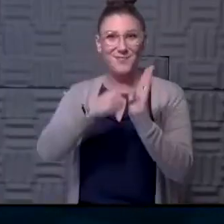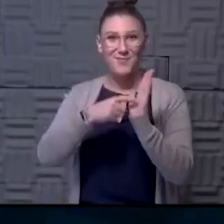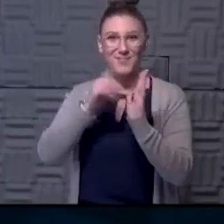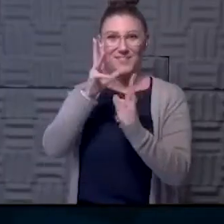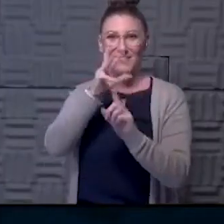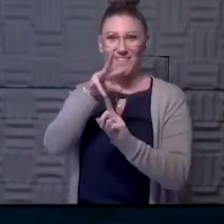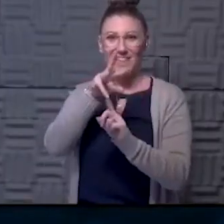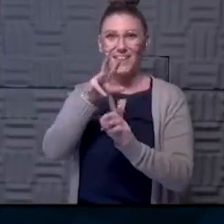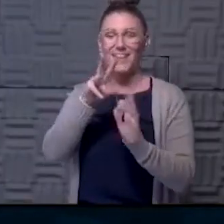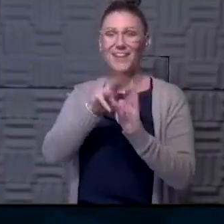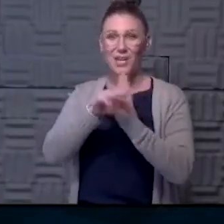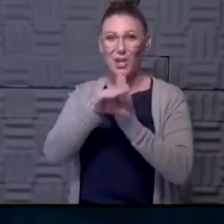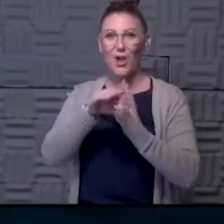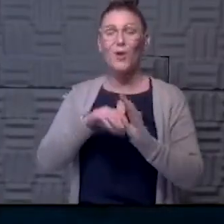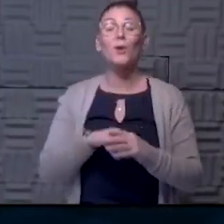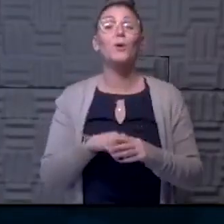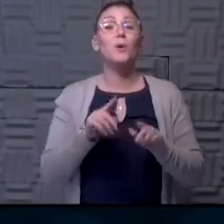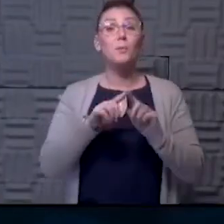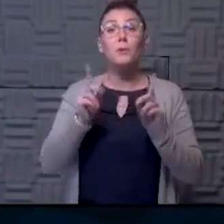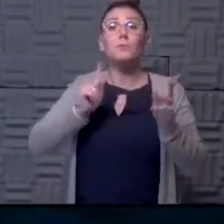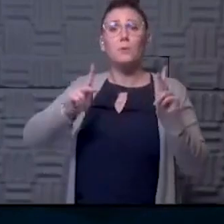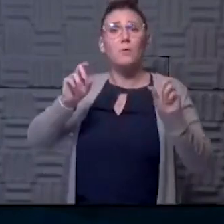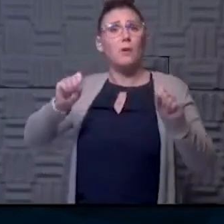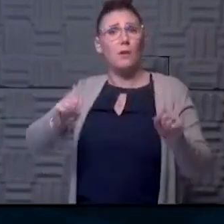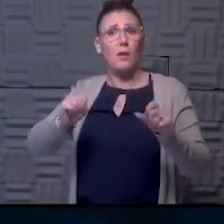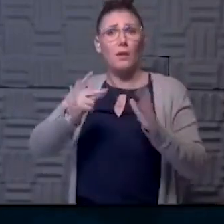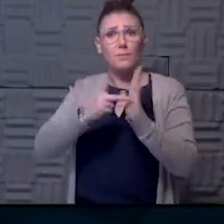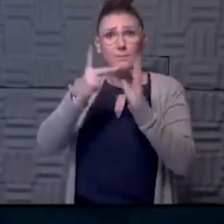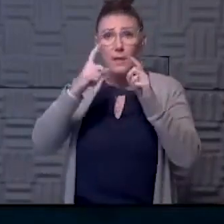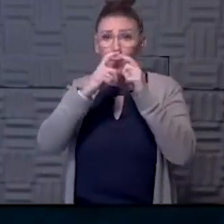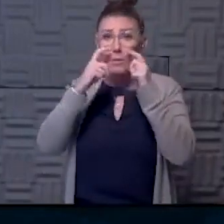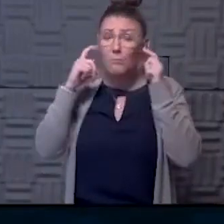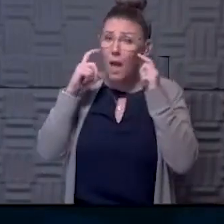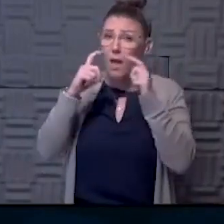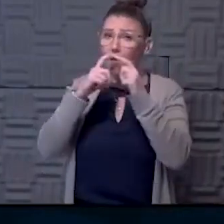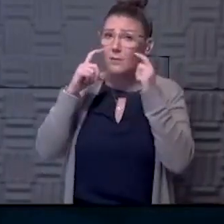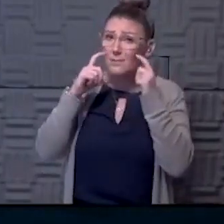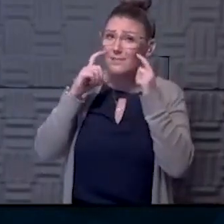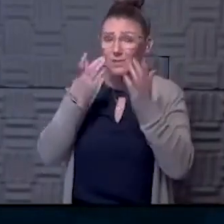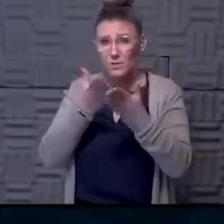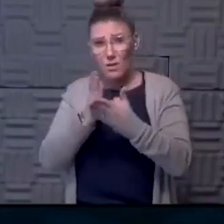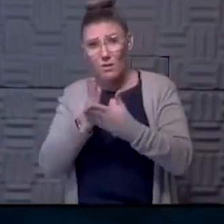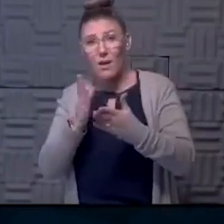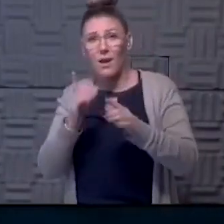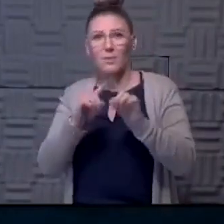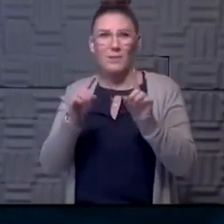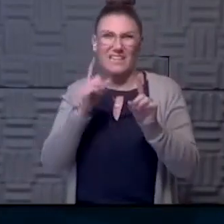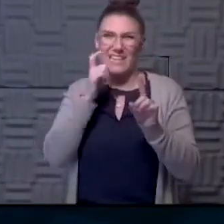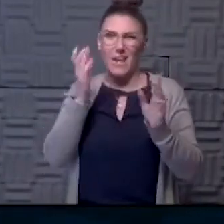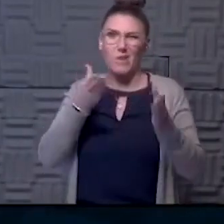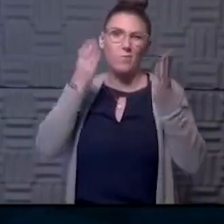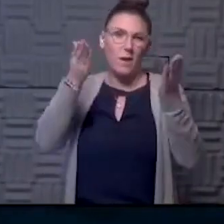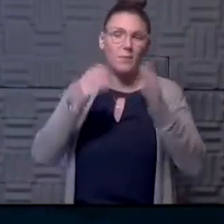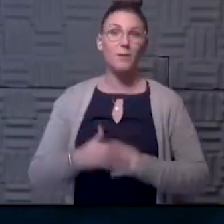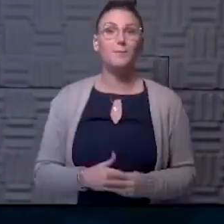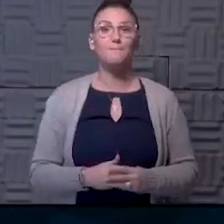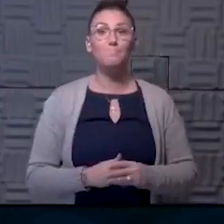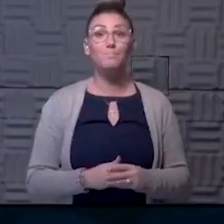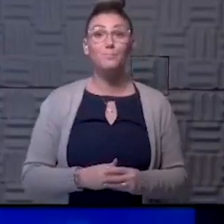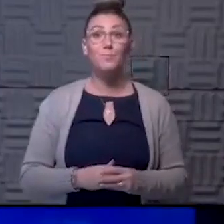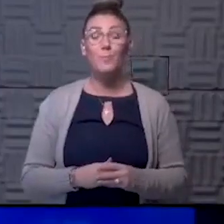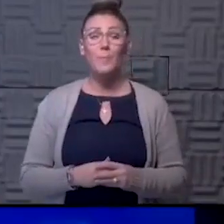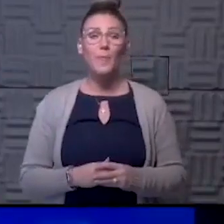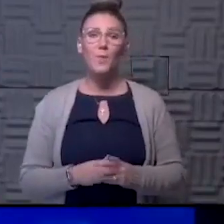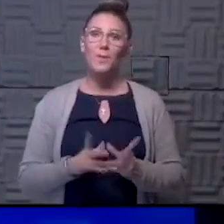well done. But it's not, people can double mask. Some people do, and that's okay, but it's not something that we recommend. All right. Well,